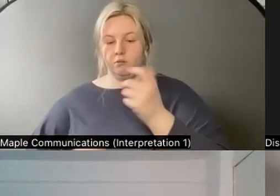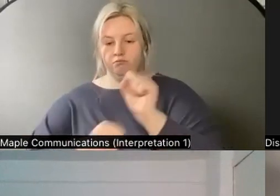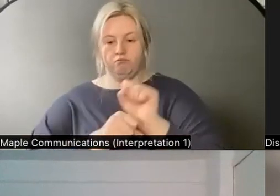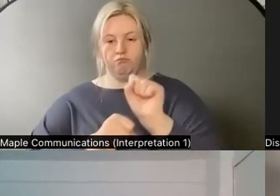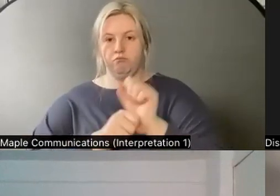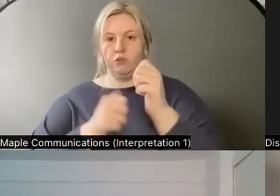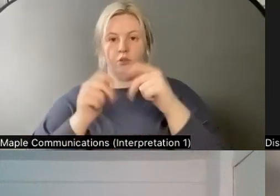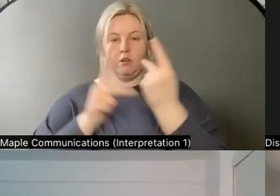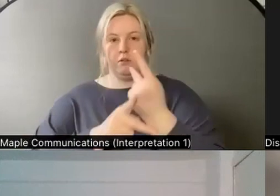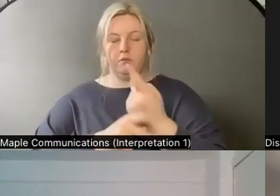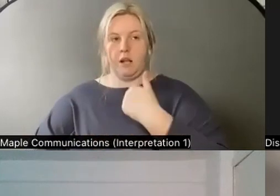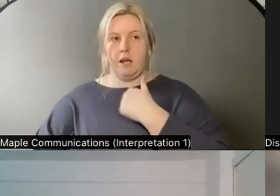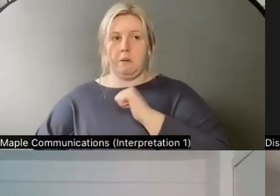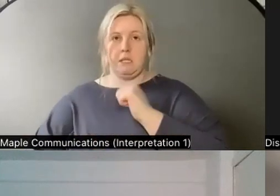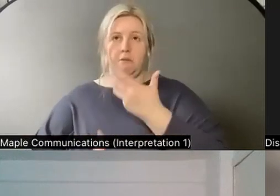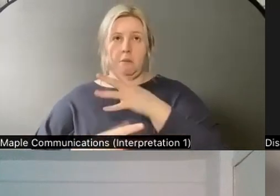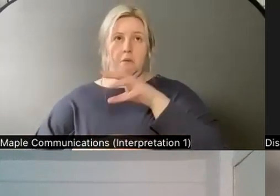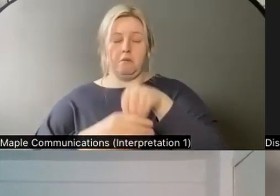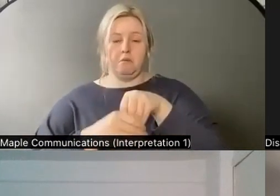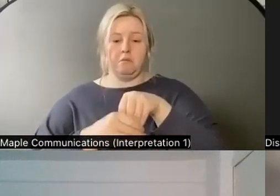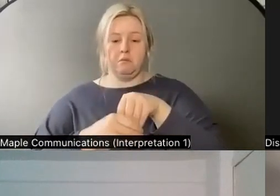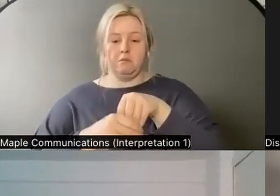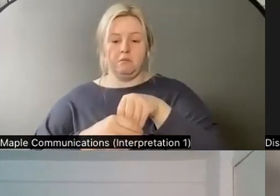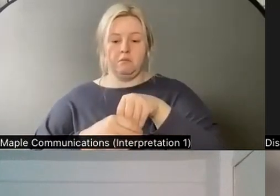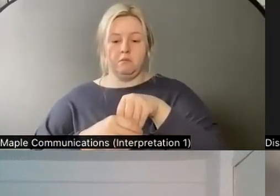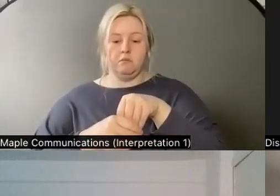I was among them, maybe not as late as many.